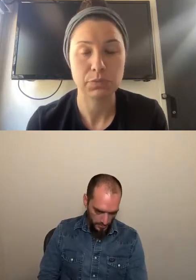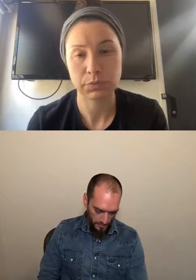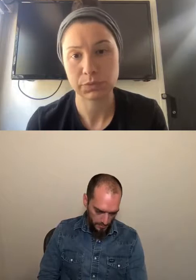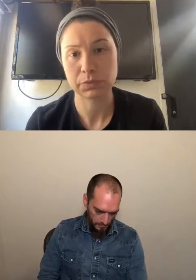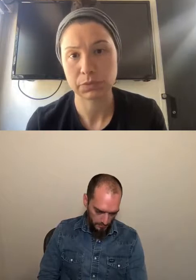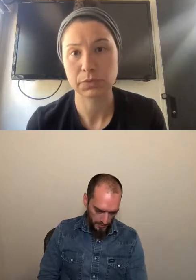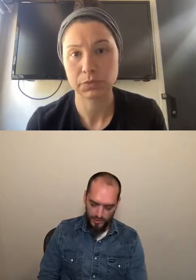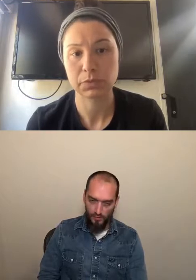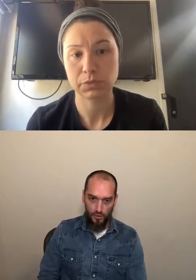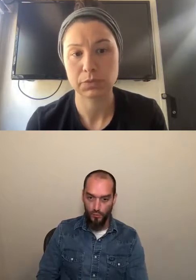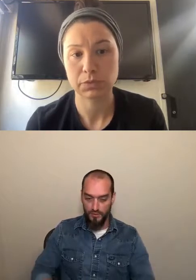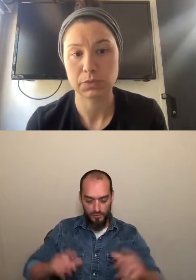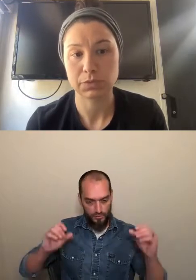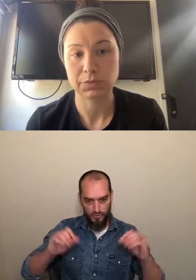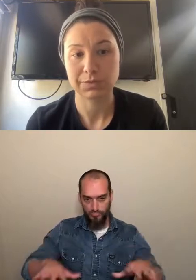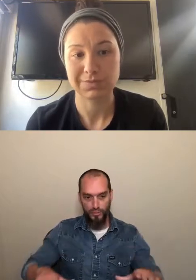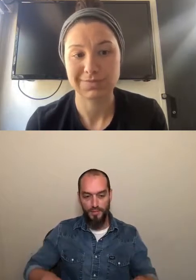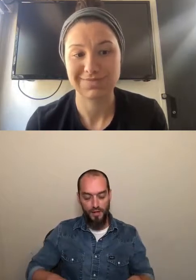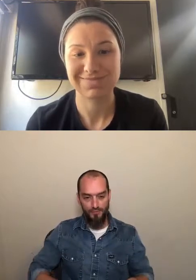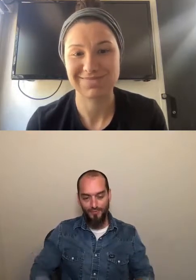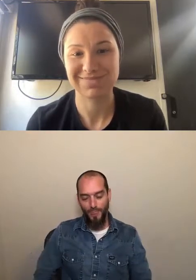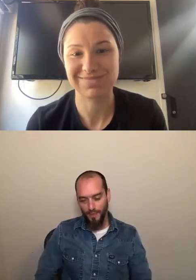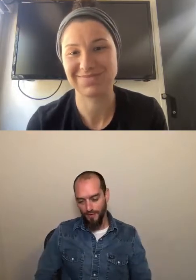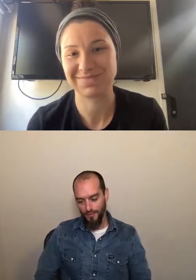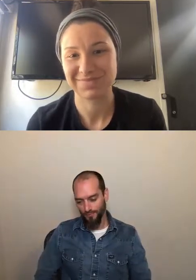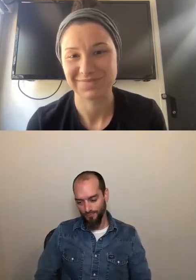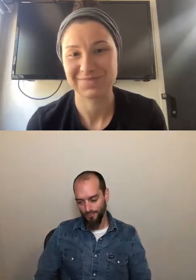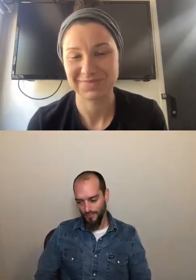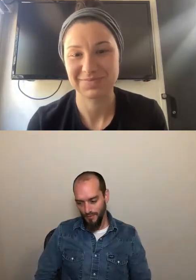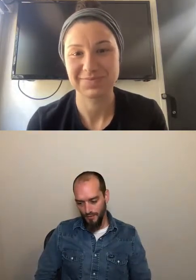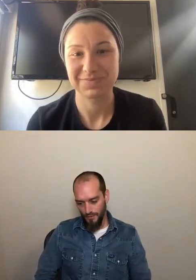Absolutely. And if I get long-winded, just shut me down.